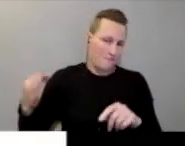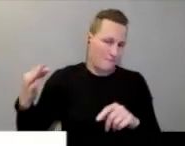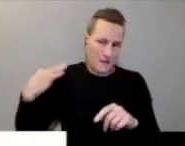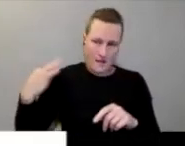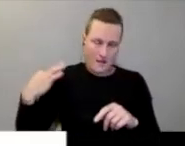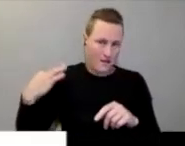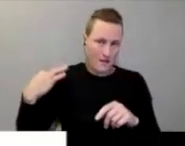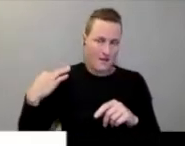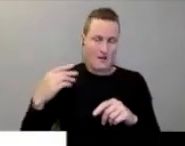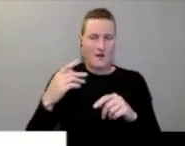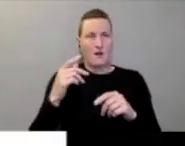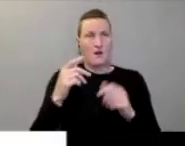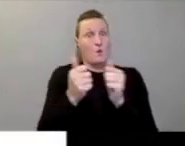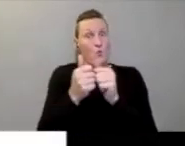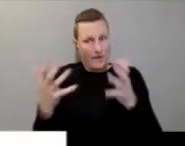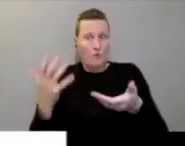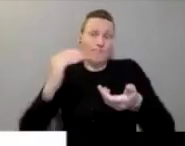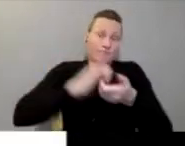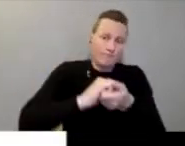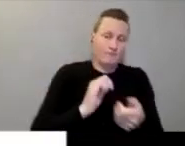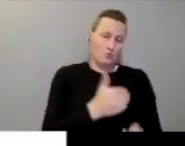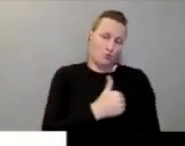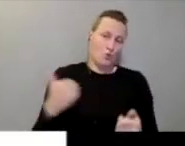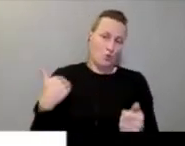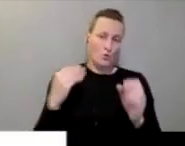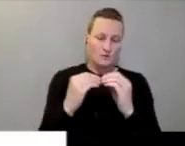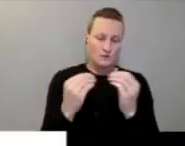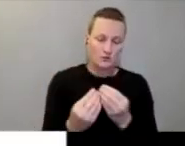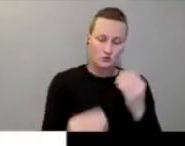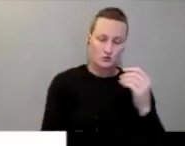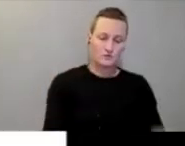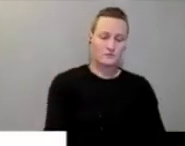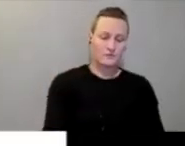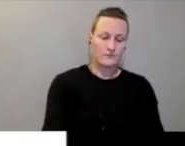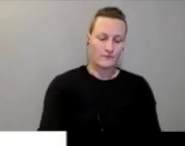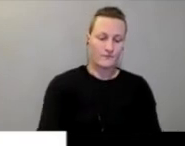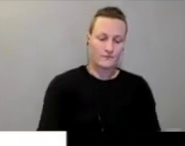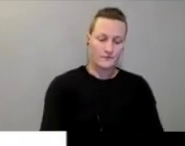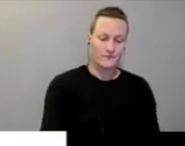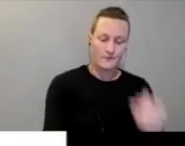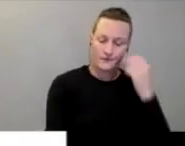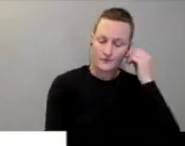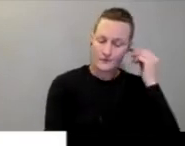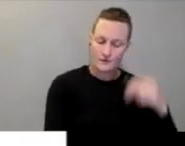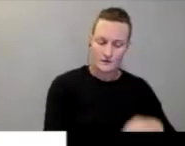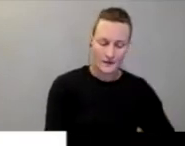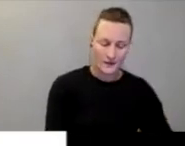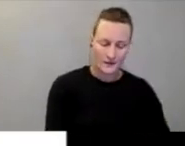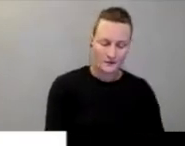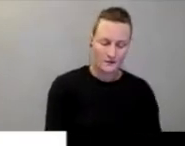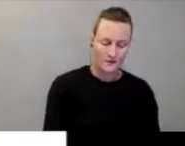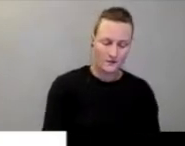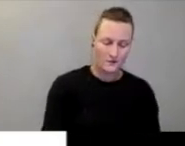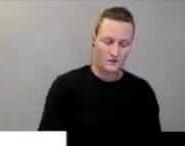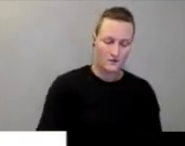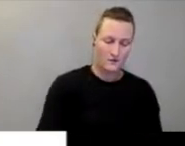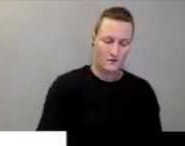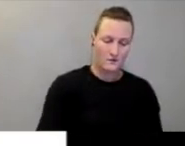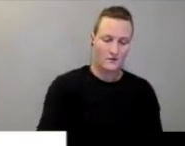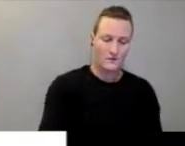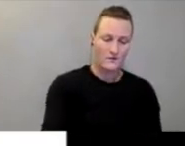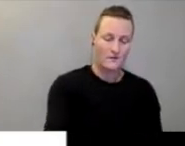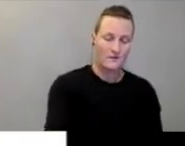sort of differentiation for us. And I think there's a logic also behind the multiple applications to